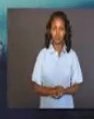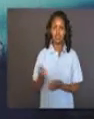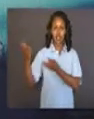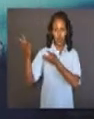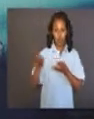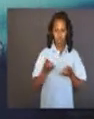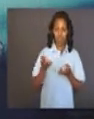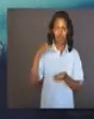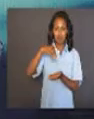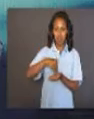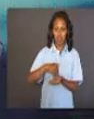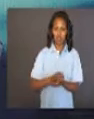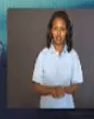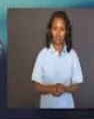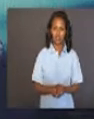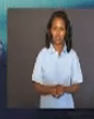Welcome back.